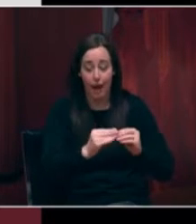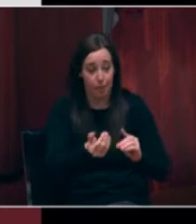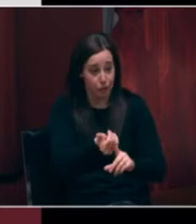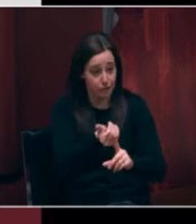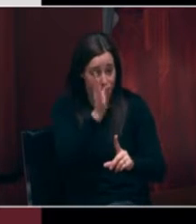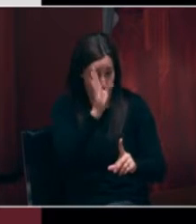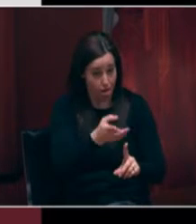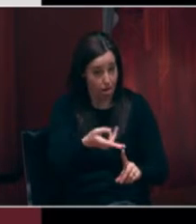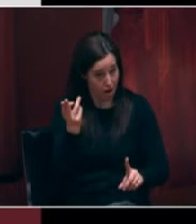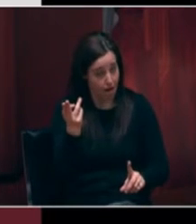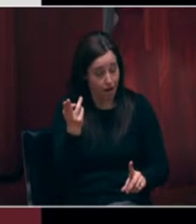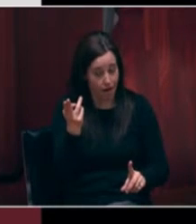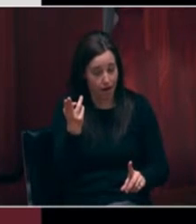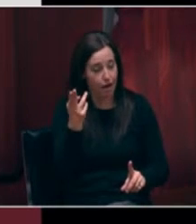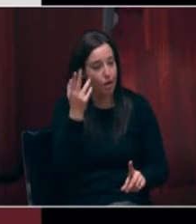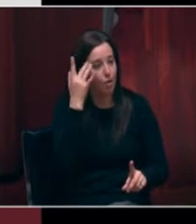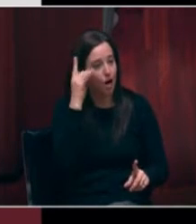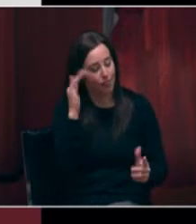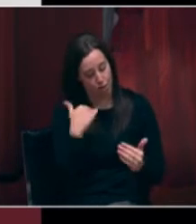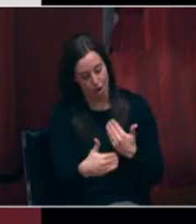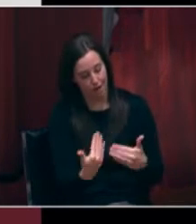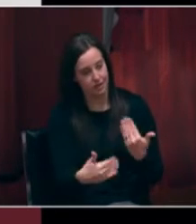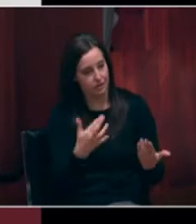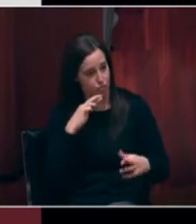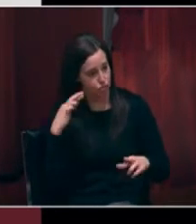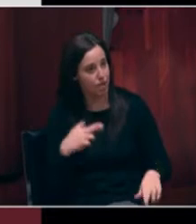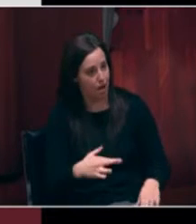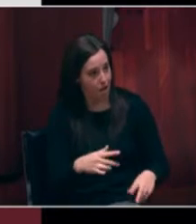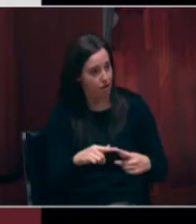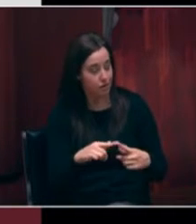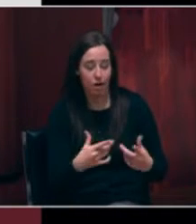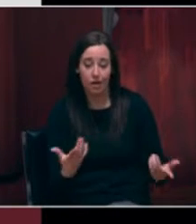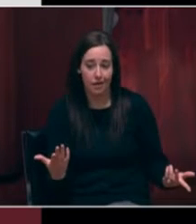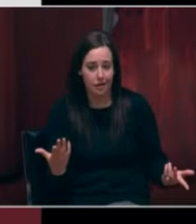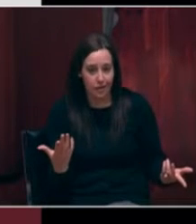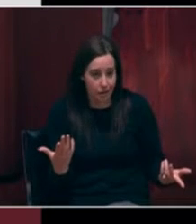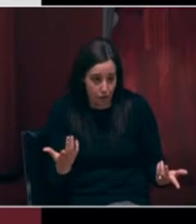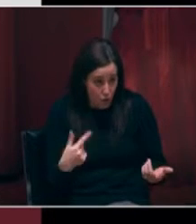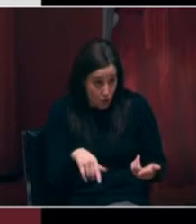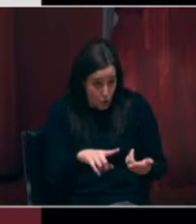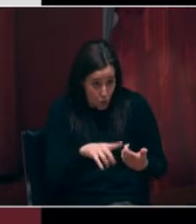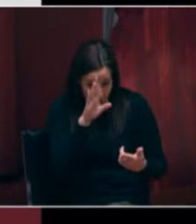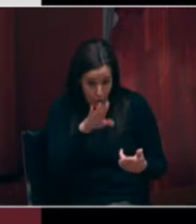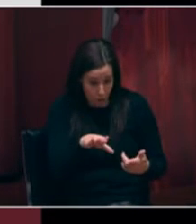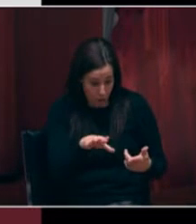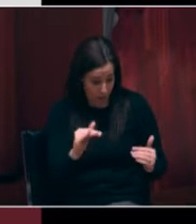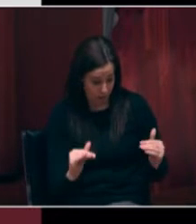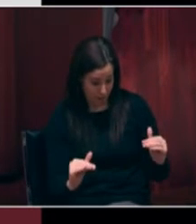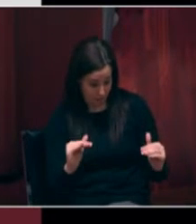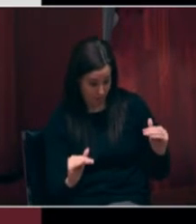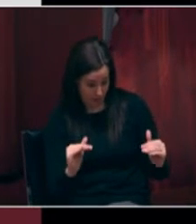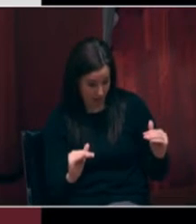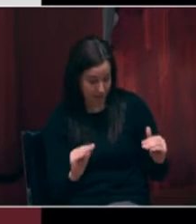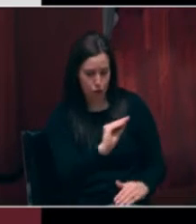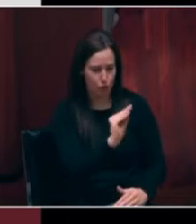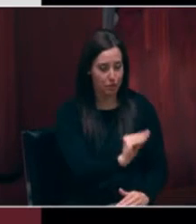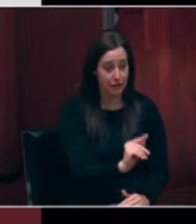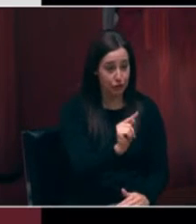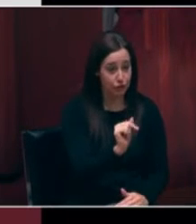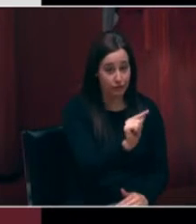you're in the process of responding to. So, you know, who knows when all the dust settles, what percentage of till disposal or